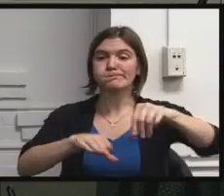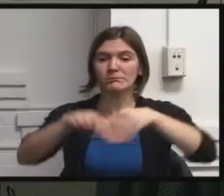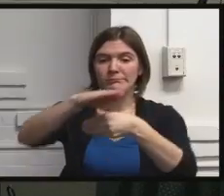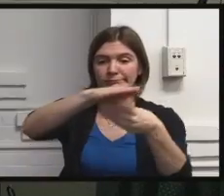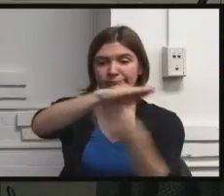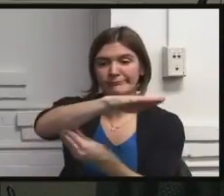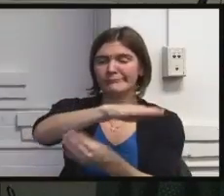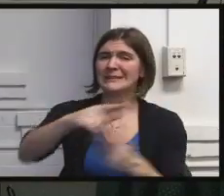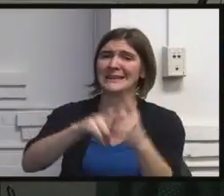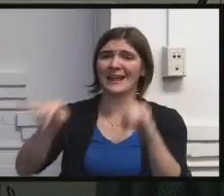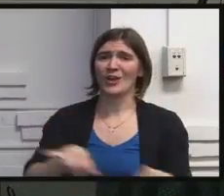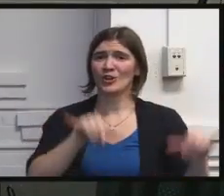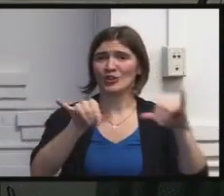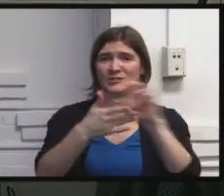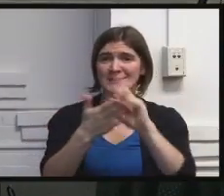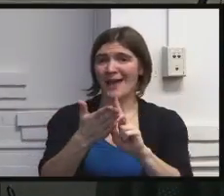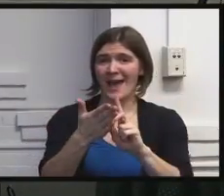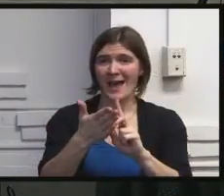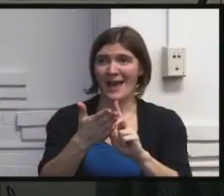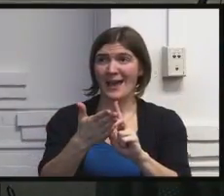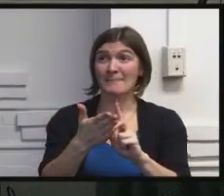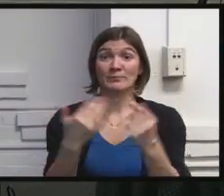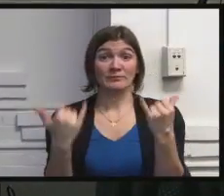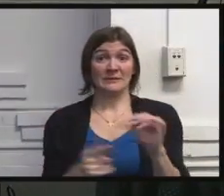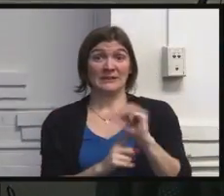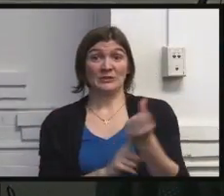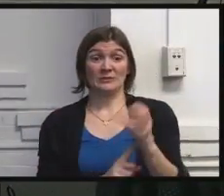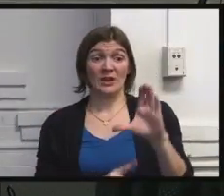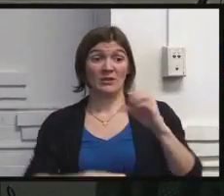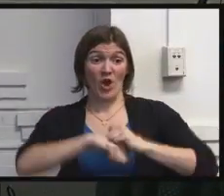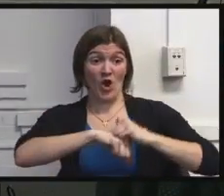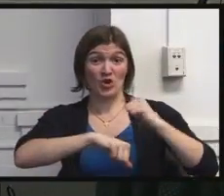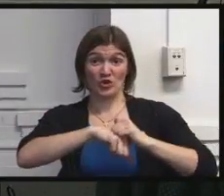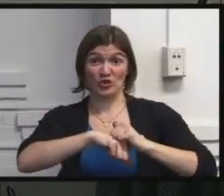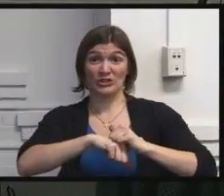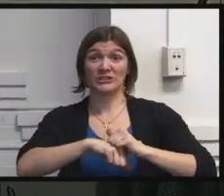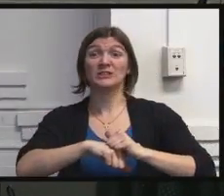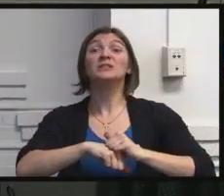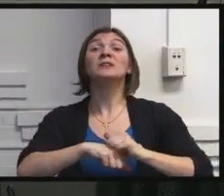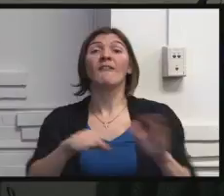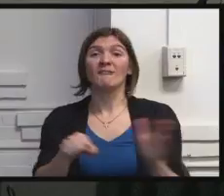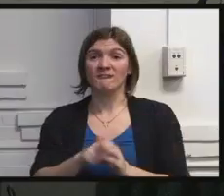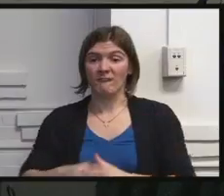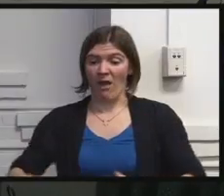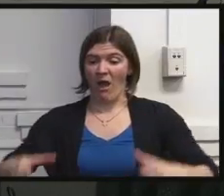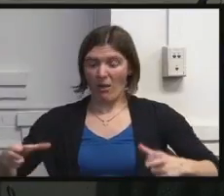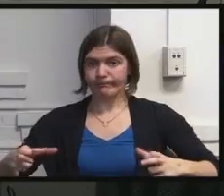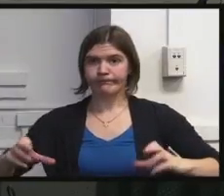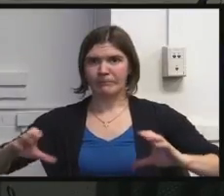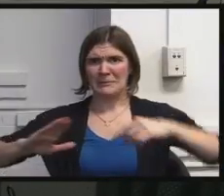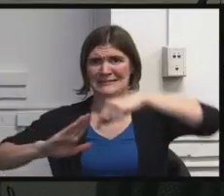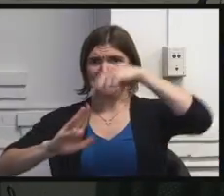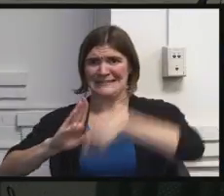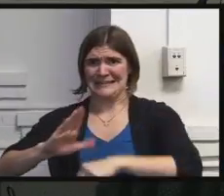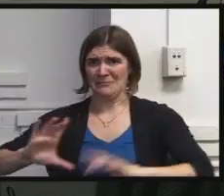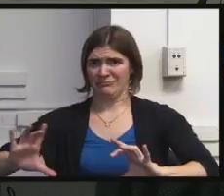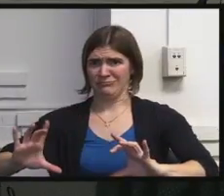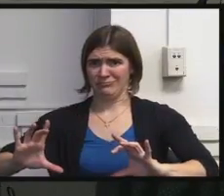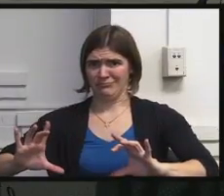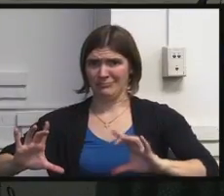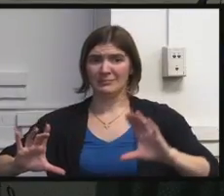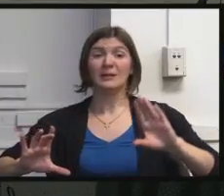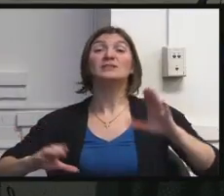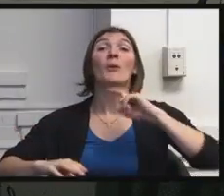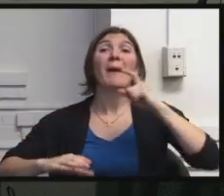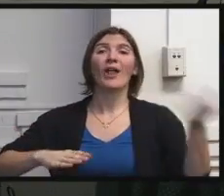standard for its time. So existing condition, the concrete deck does have a full depth hole in it. My understanding is a plate has been